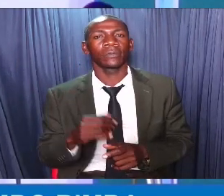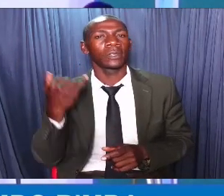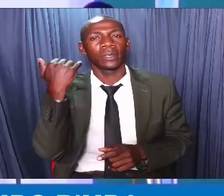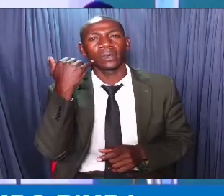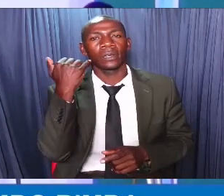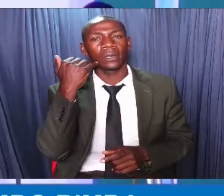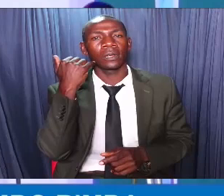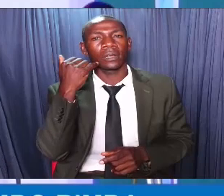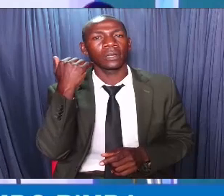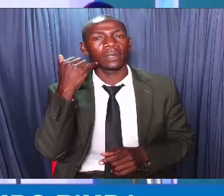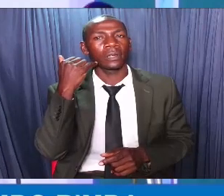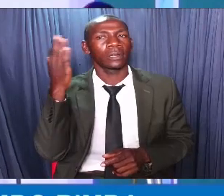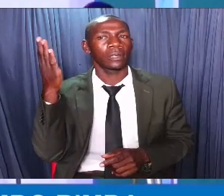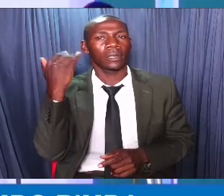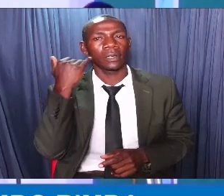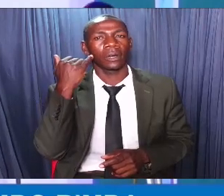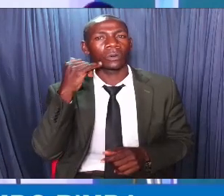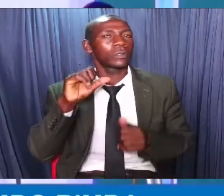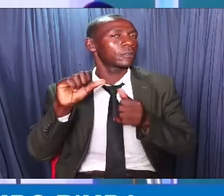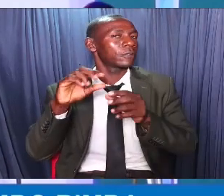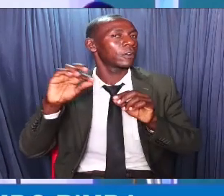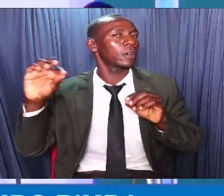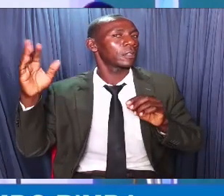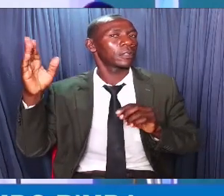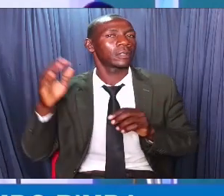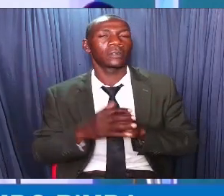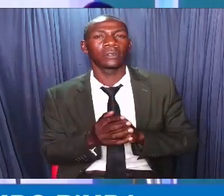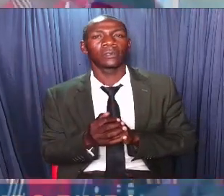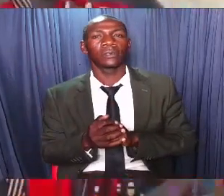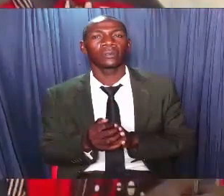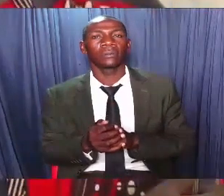unafika. I think you can estimate Nakuru very far.